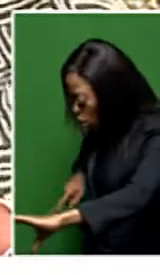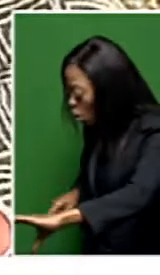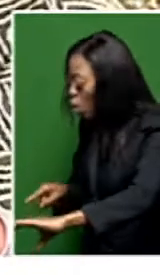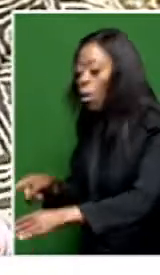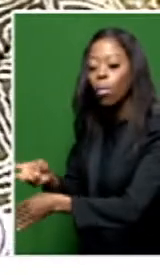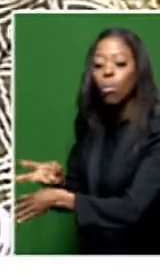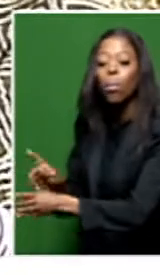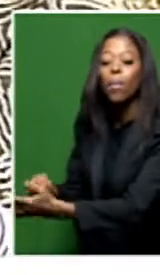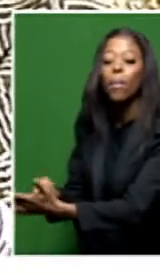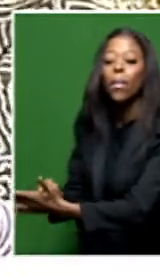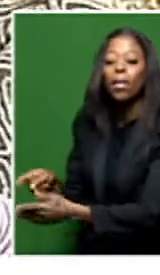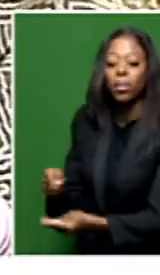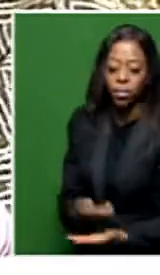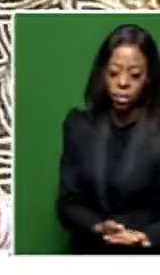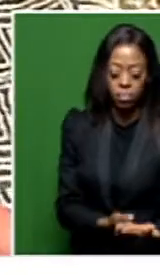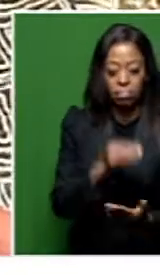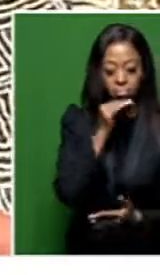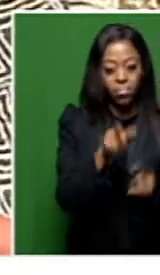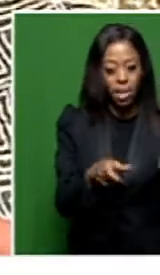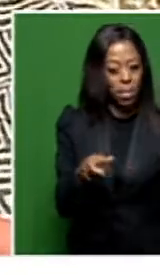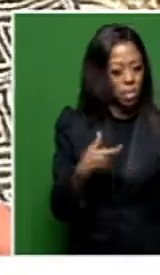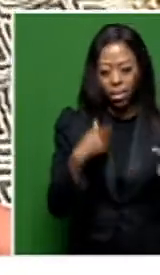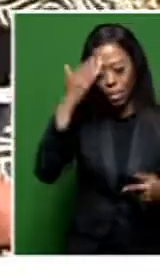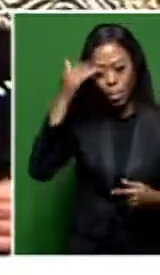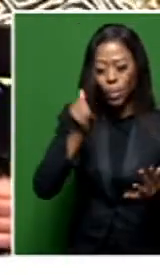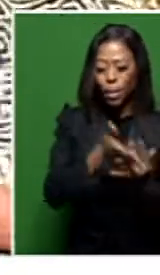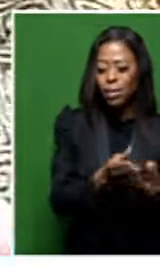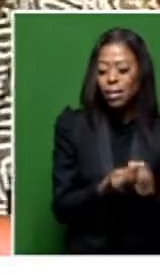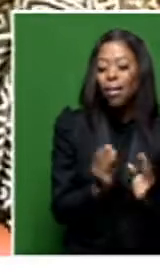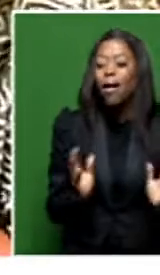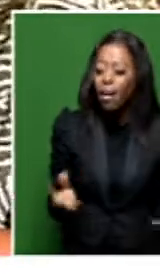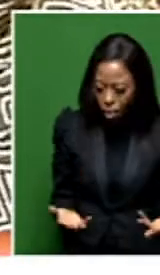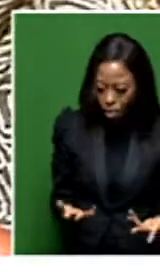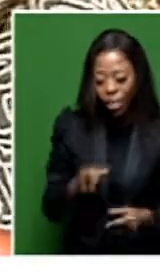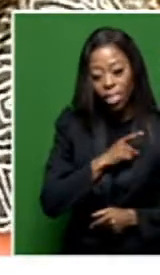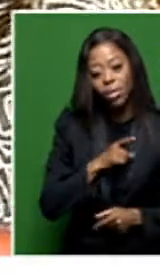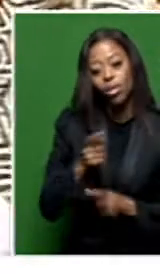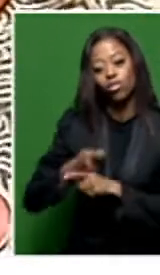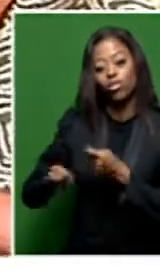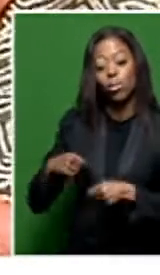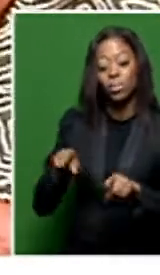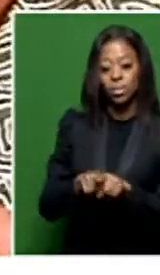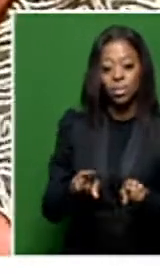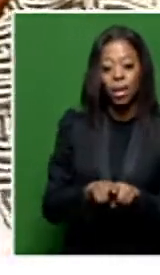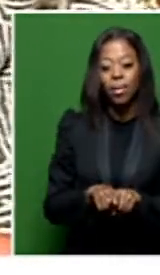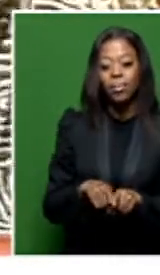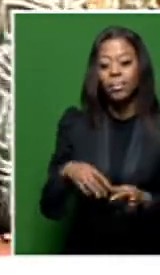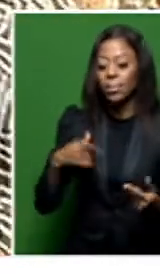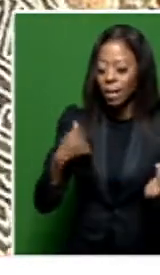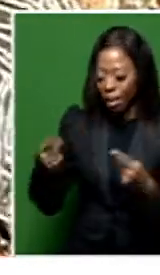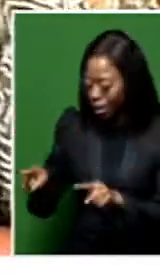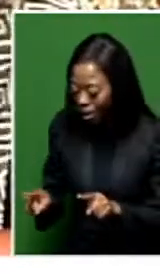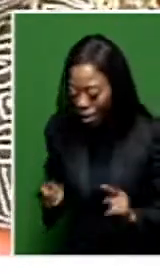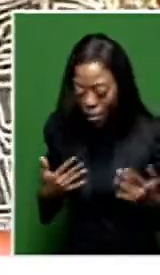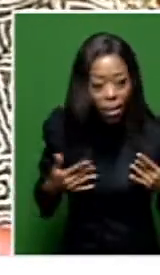you'll find the ingredients. It's just people never know how to access that. So which is why the store for me is always like a candy shop because